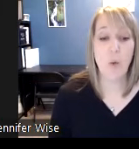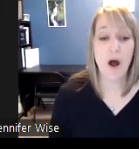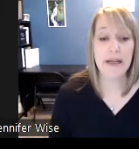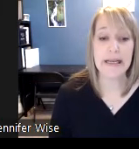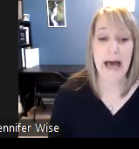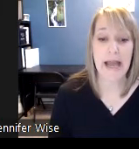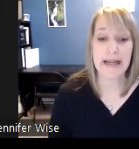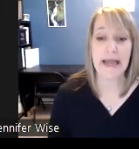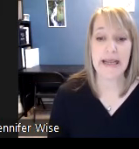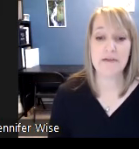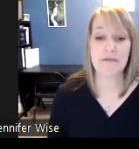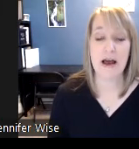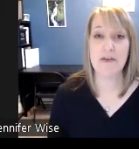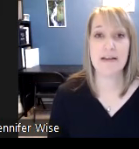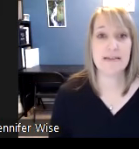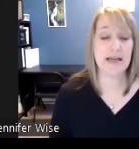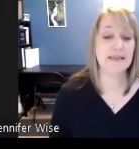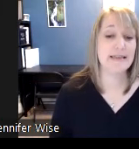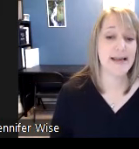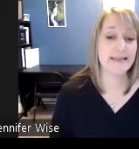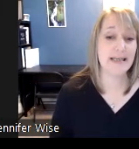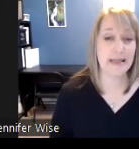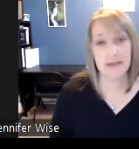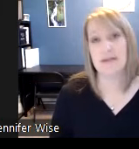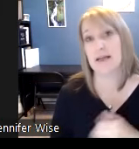signed 1985. It is signed